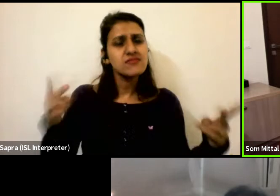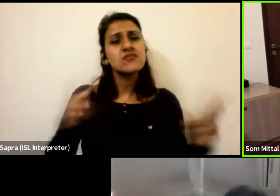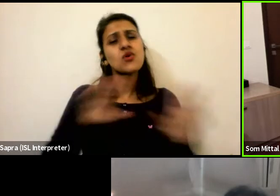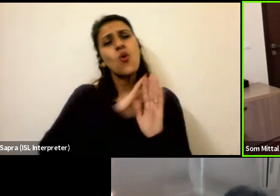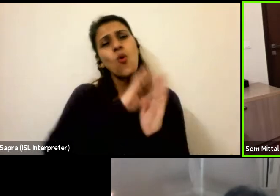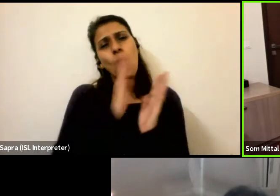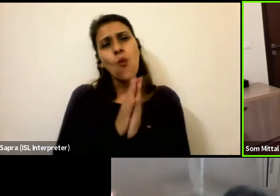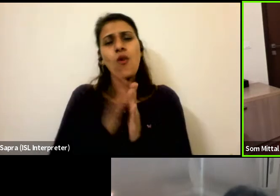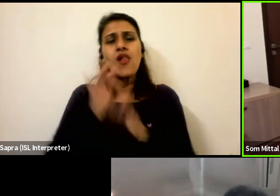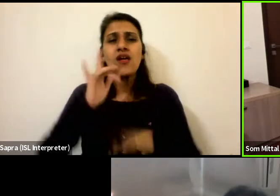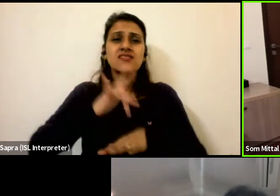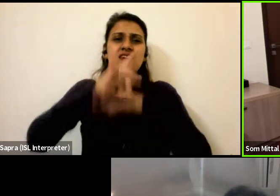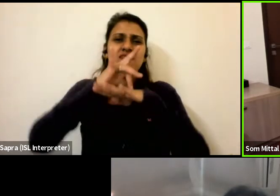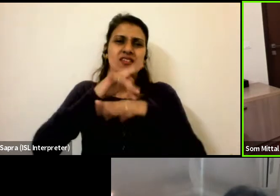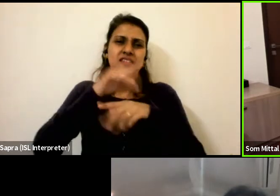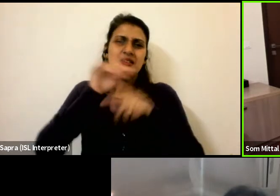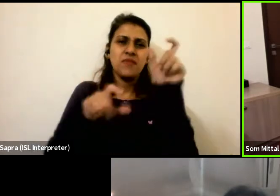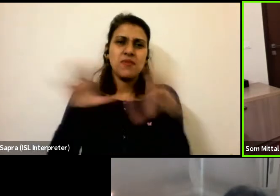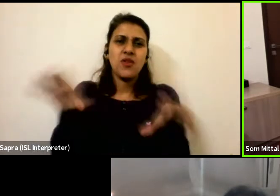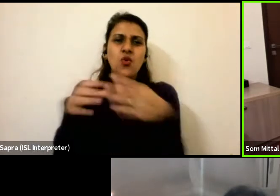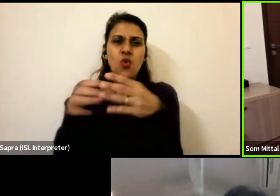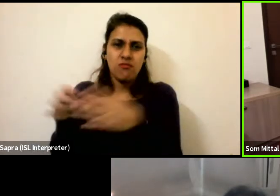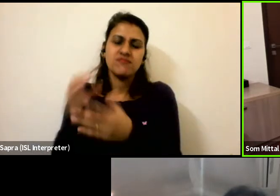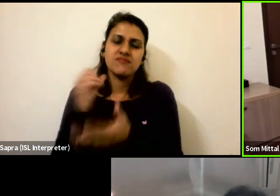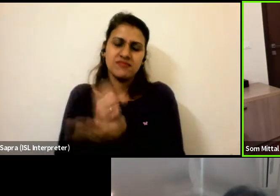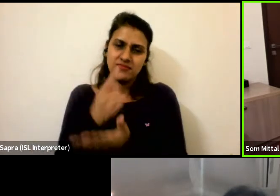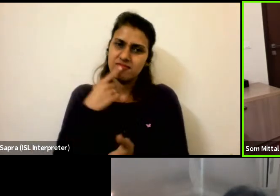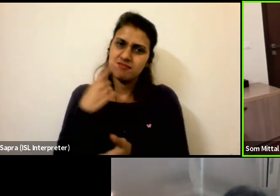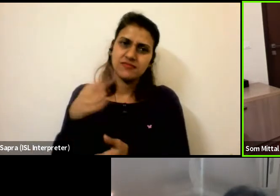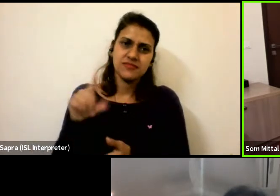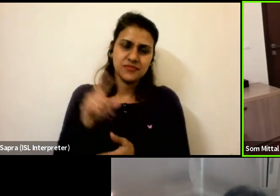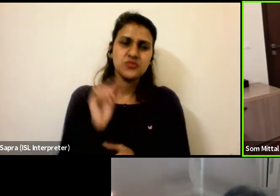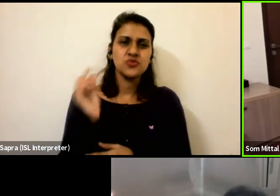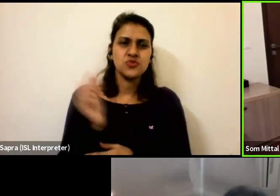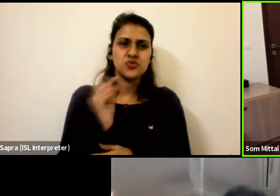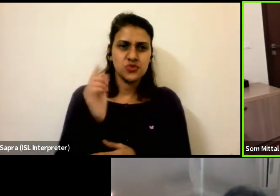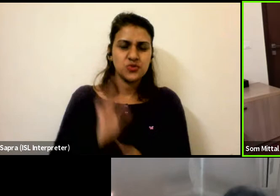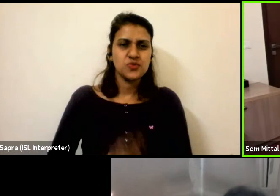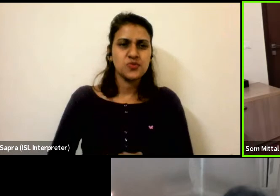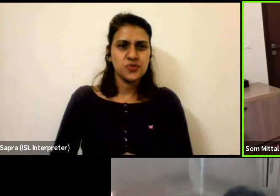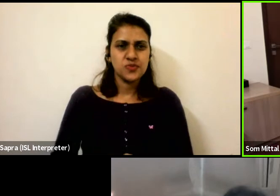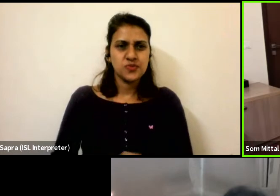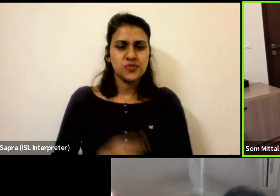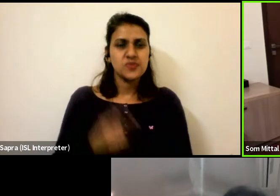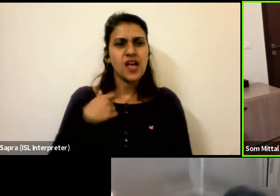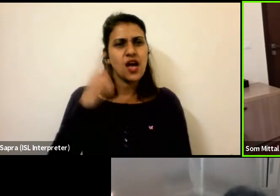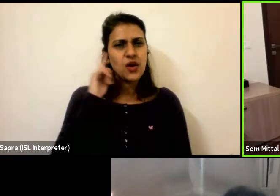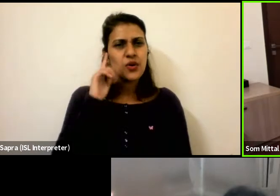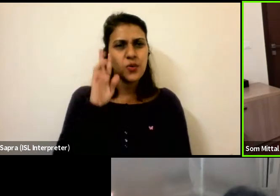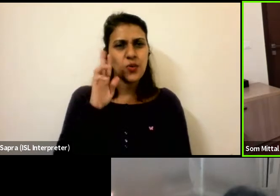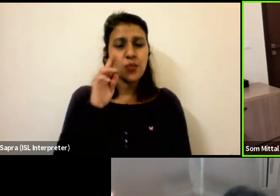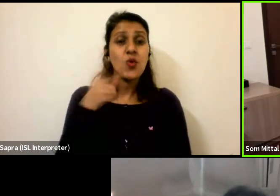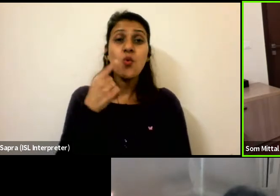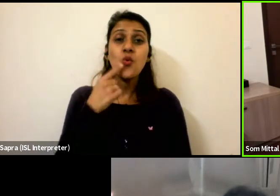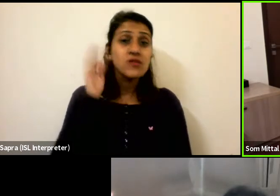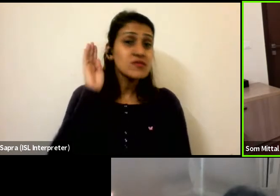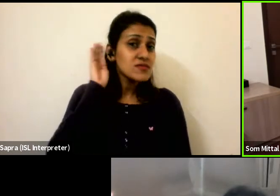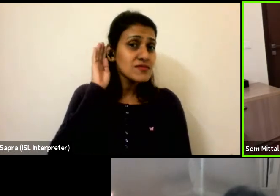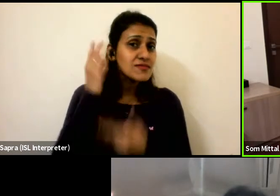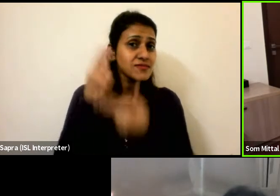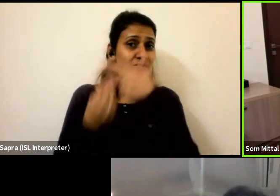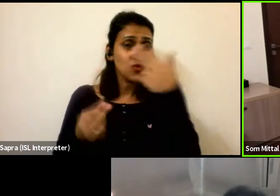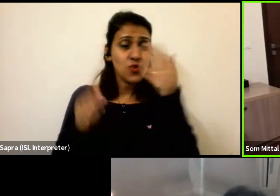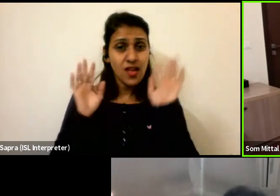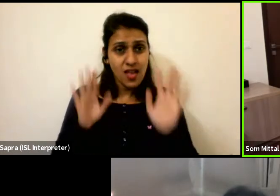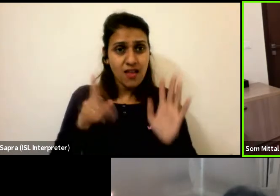the sensitivity that you spoke about, extremely useful. And I hope, people who are listening to this and as